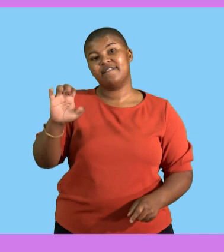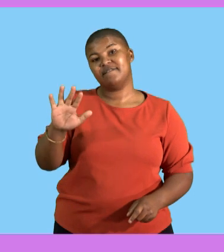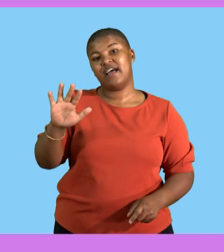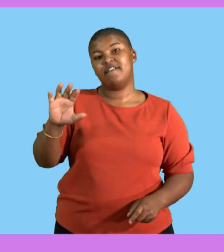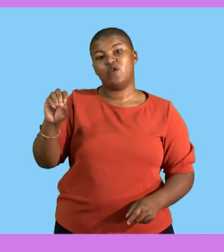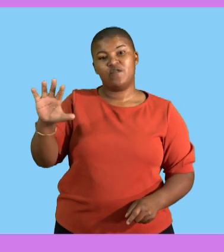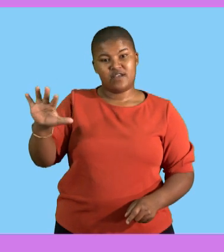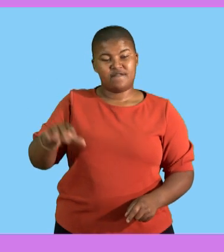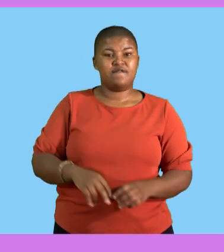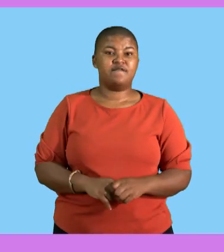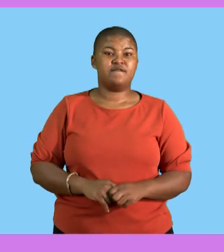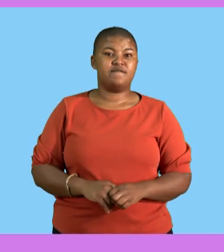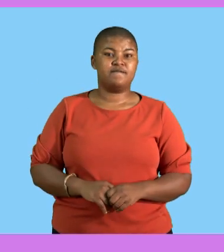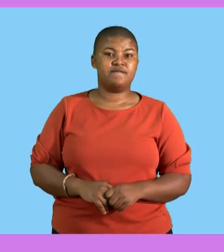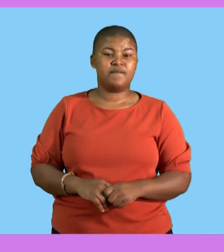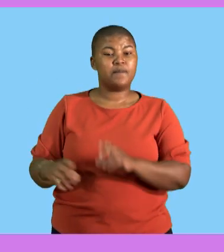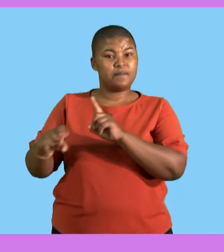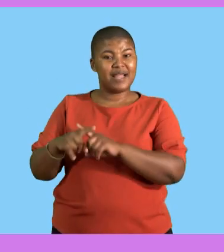67,505 plus